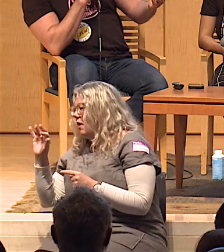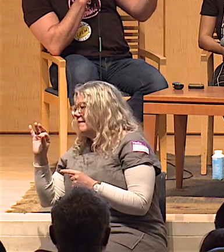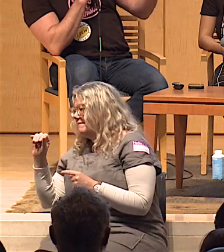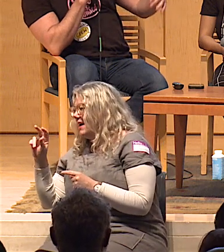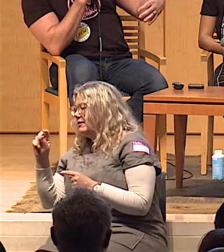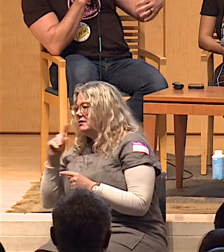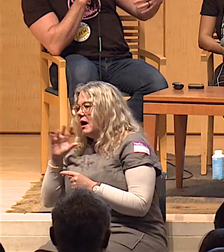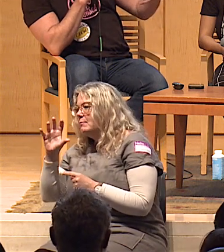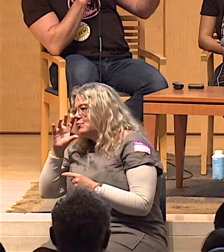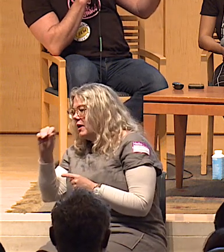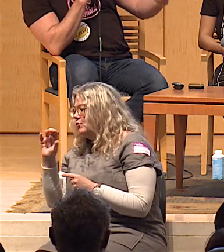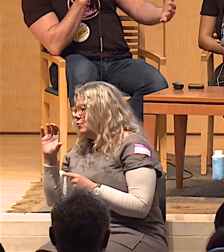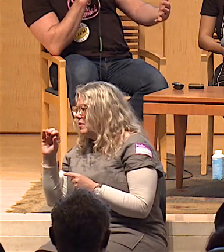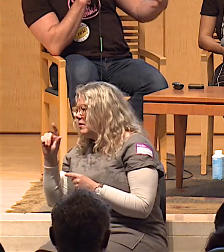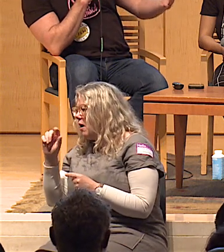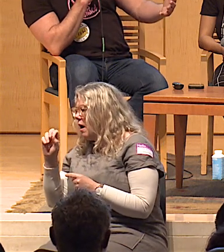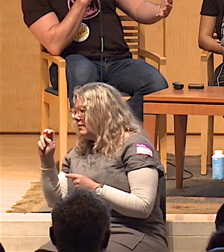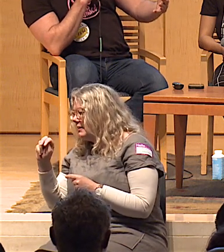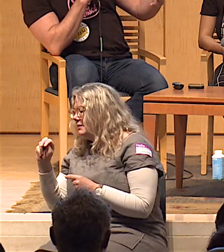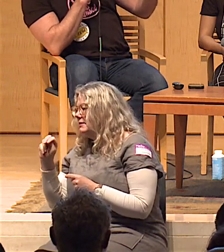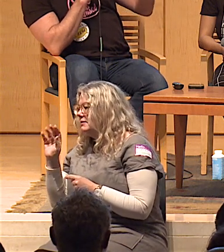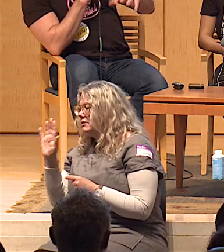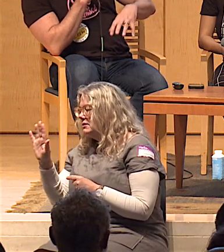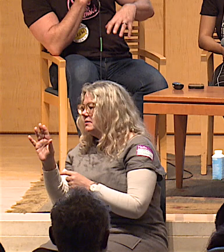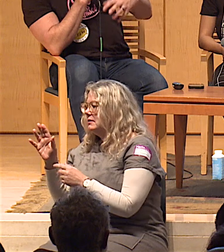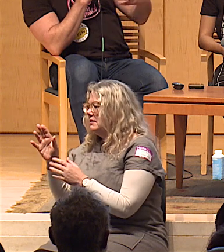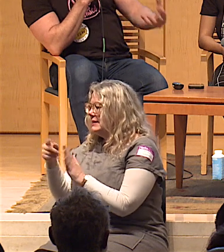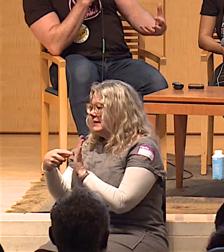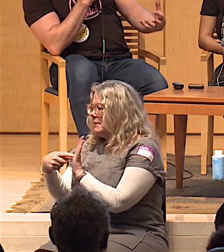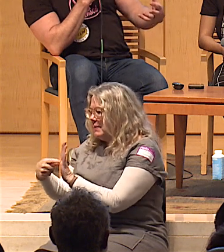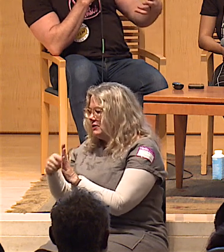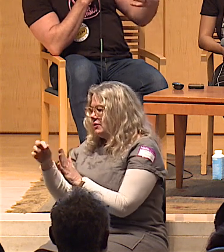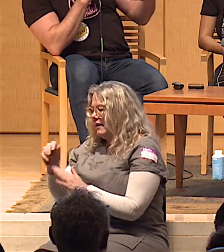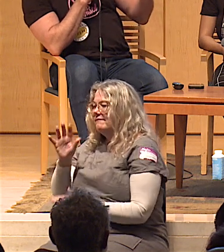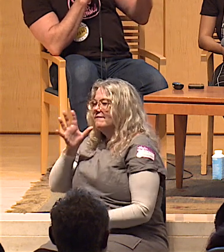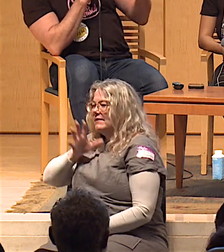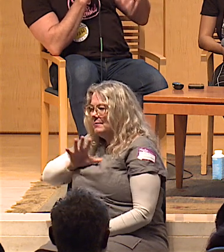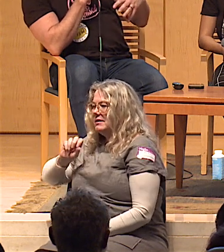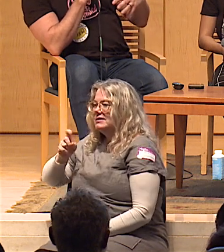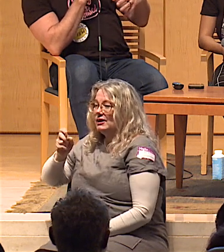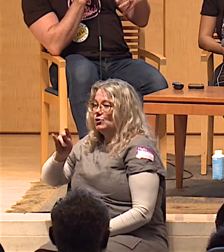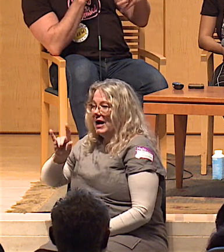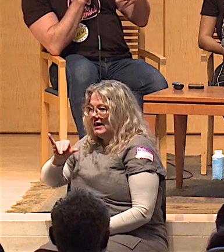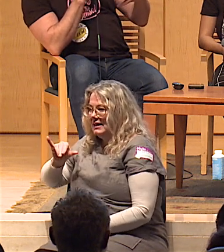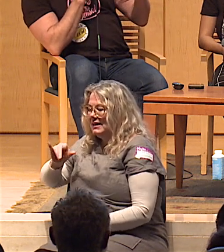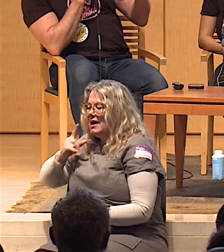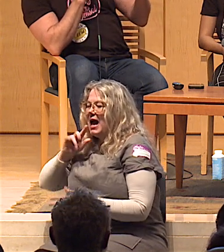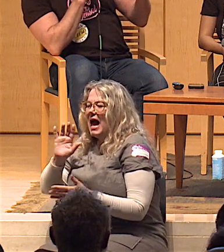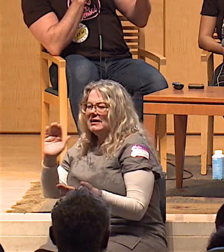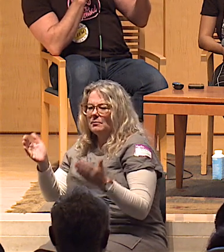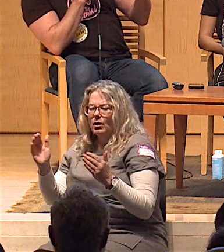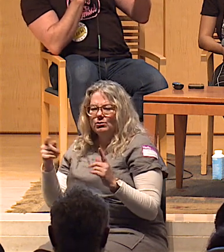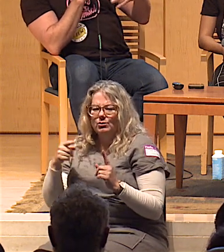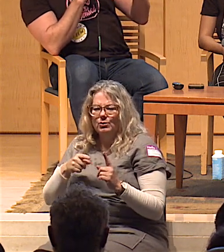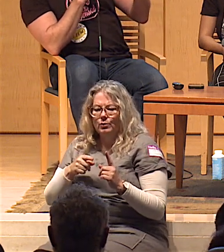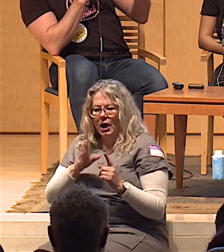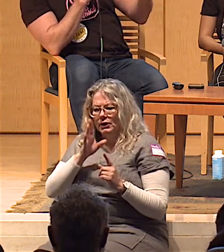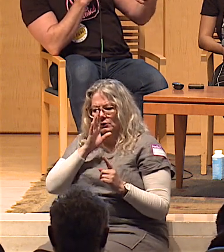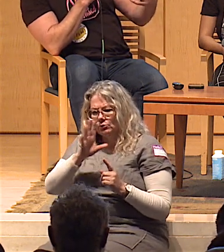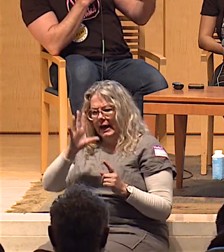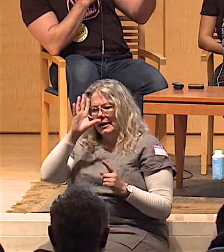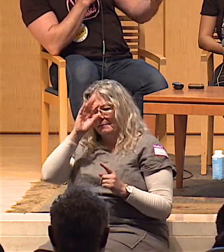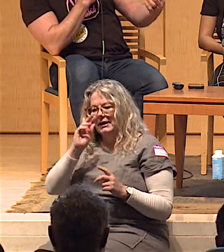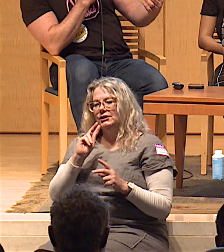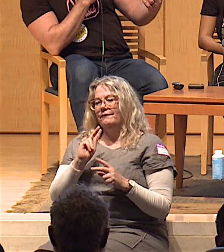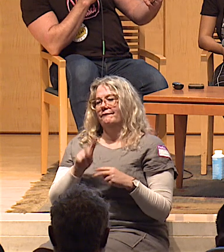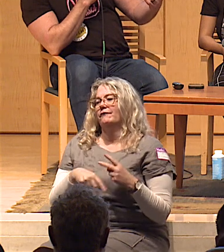of Colleen's depiction of female sexuality as opposed to a sort of straight man's